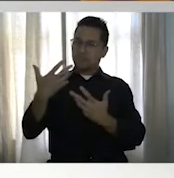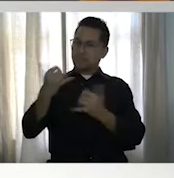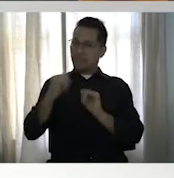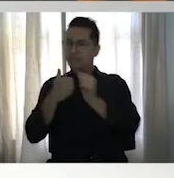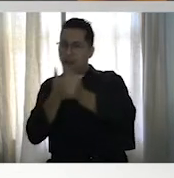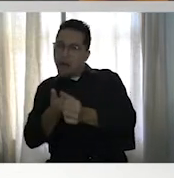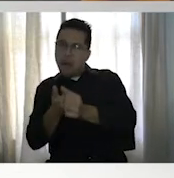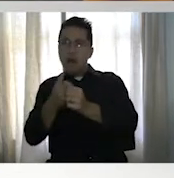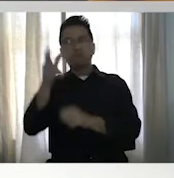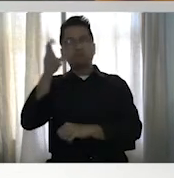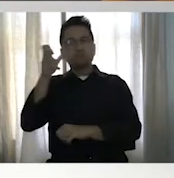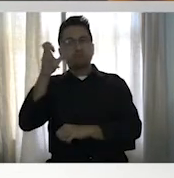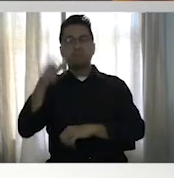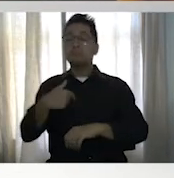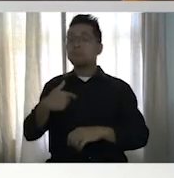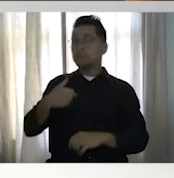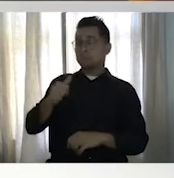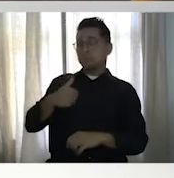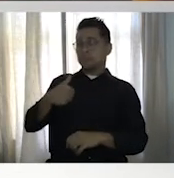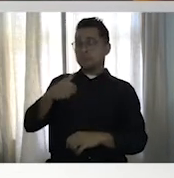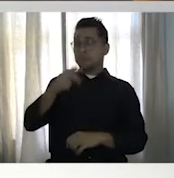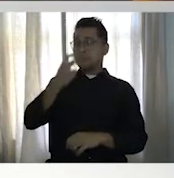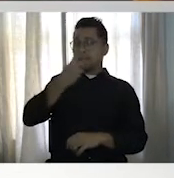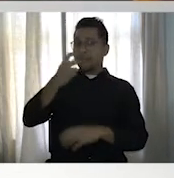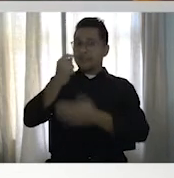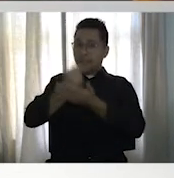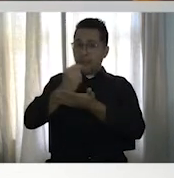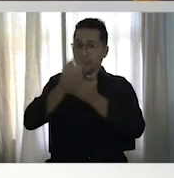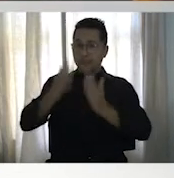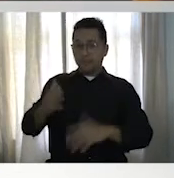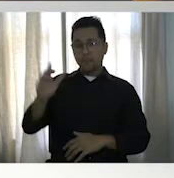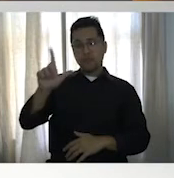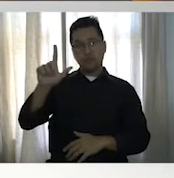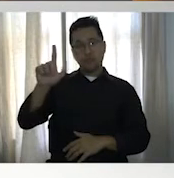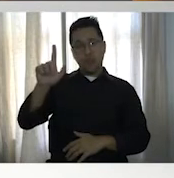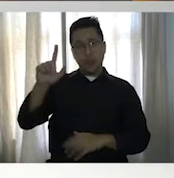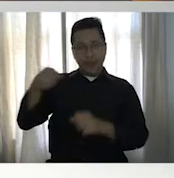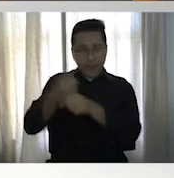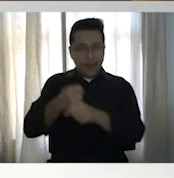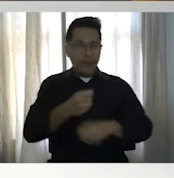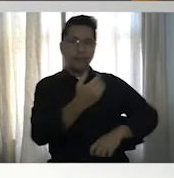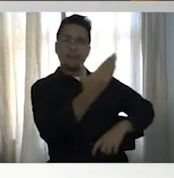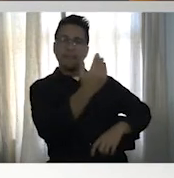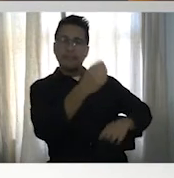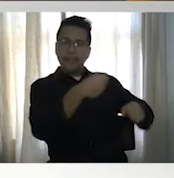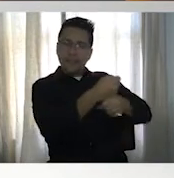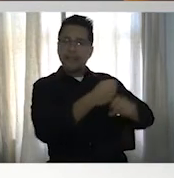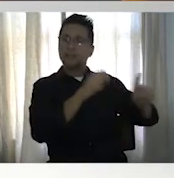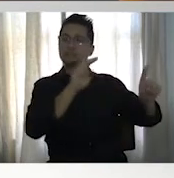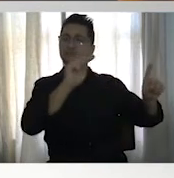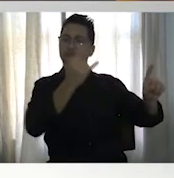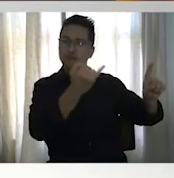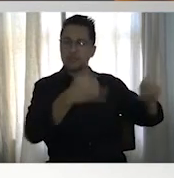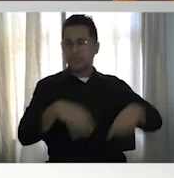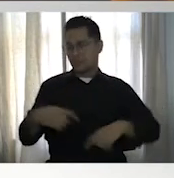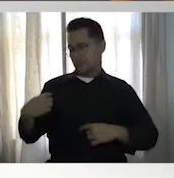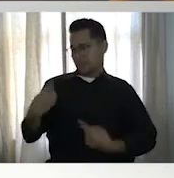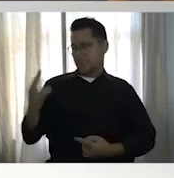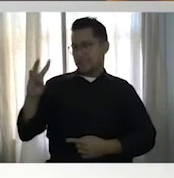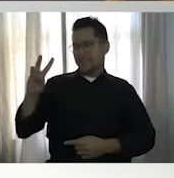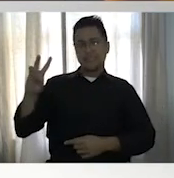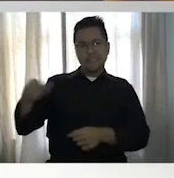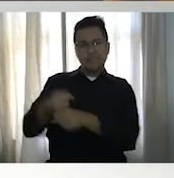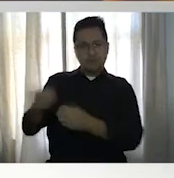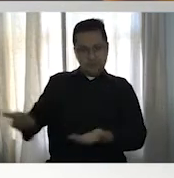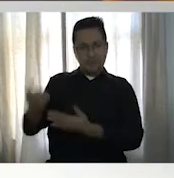anyway. I've been a speech therapist for 21 years, 15 years in New Jersey, and the last almost 6 years in Florida, working